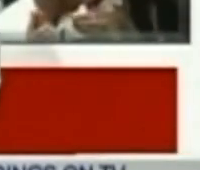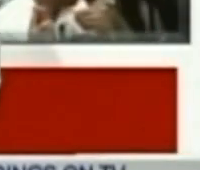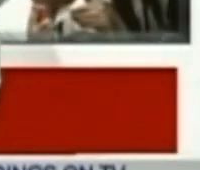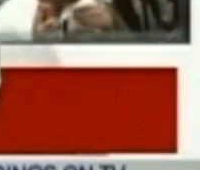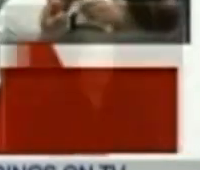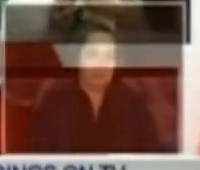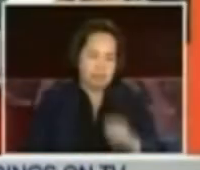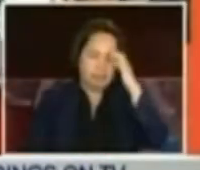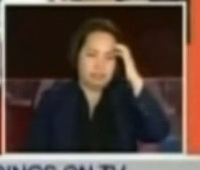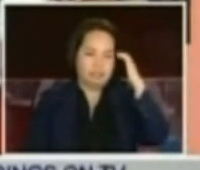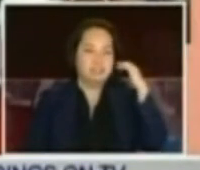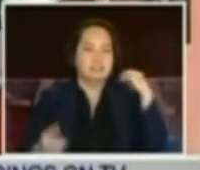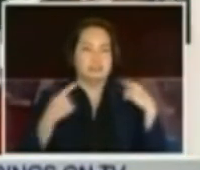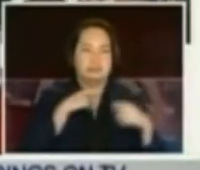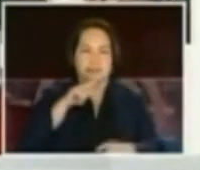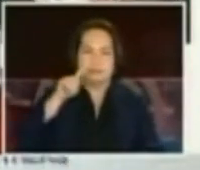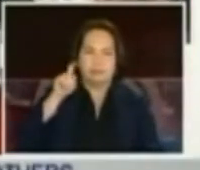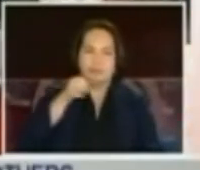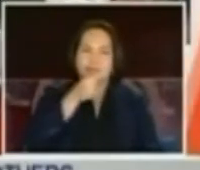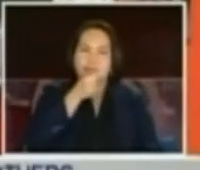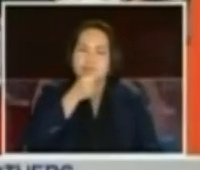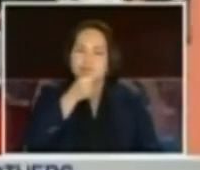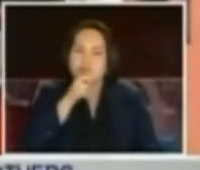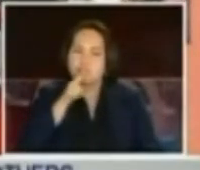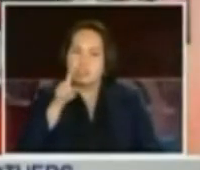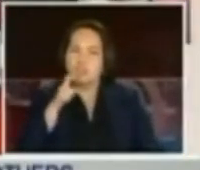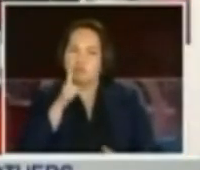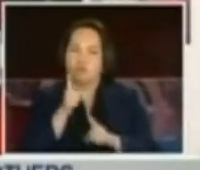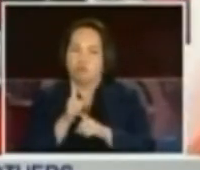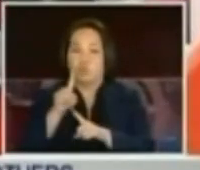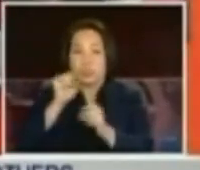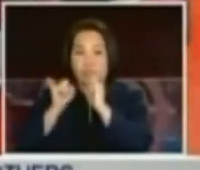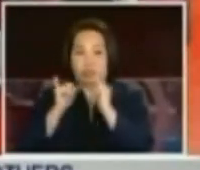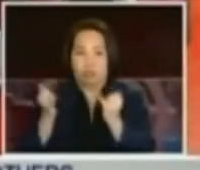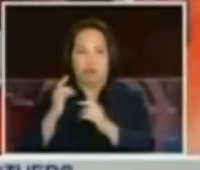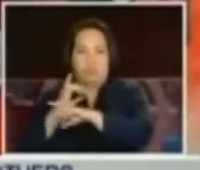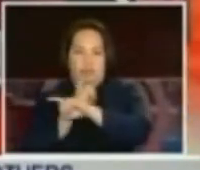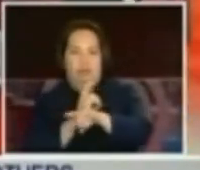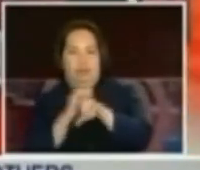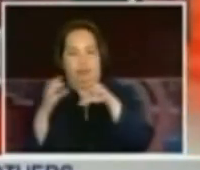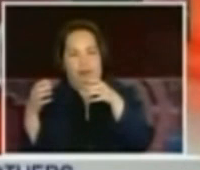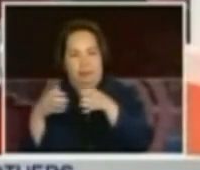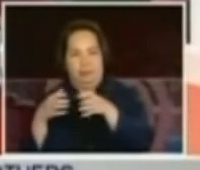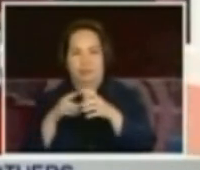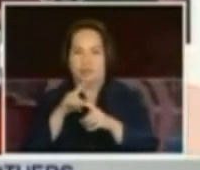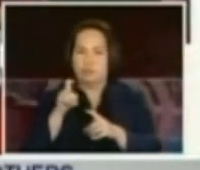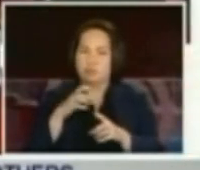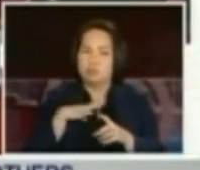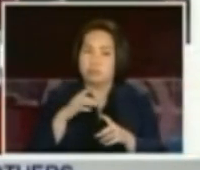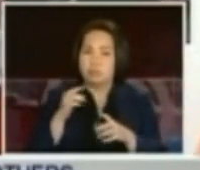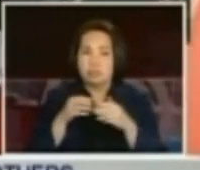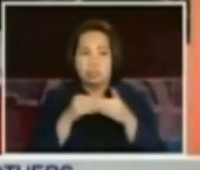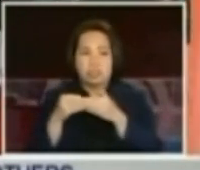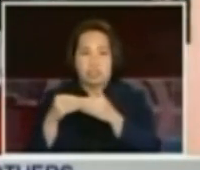Mm-hmm. The lead defense counsel, I think, was quoted in an interview elsewhere where he